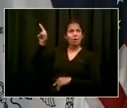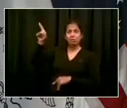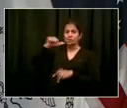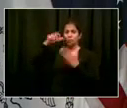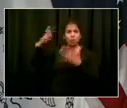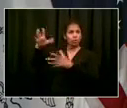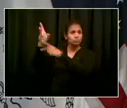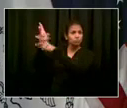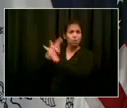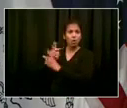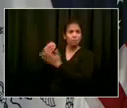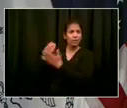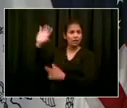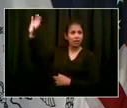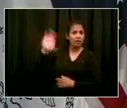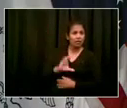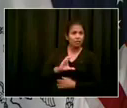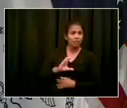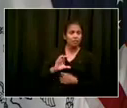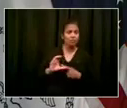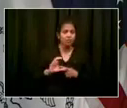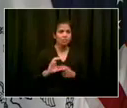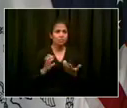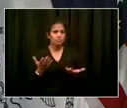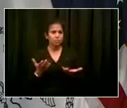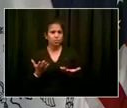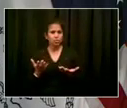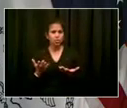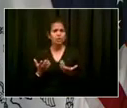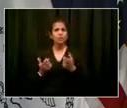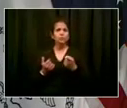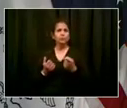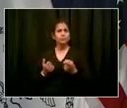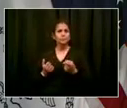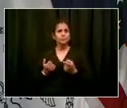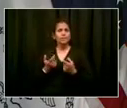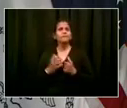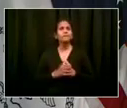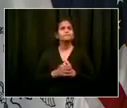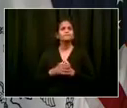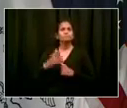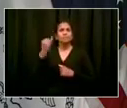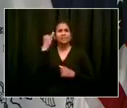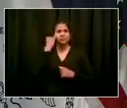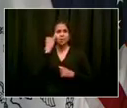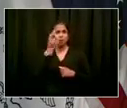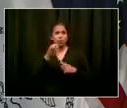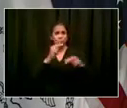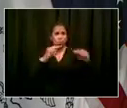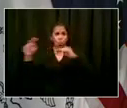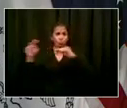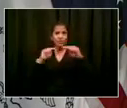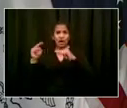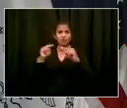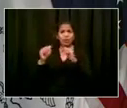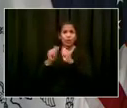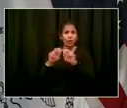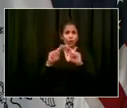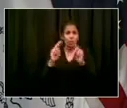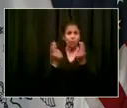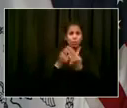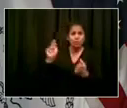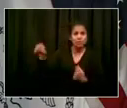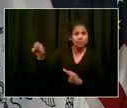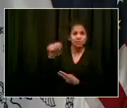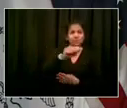borrowing authority, you could get that done as well. But listen, I respect the